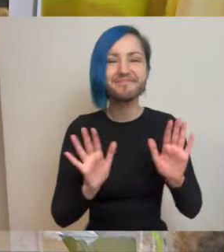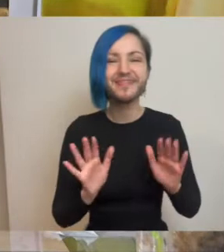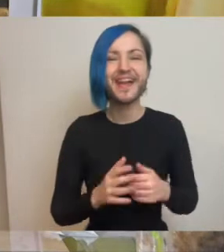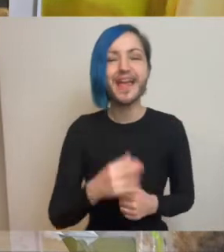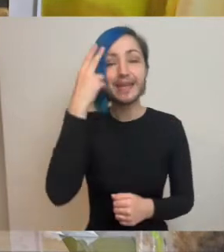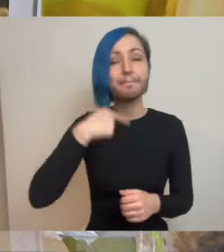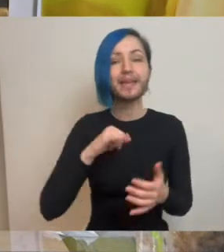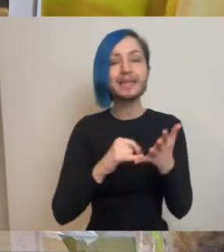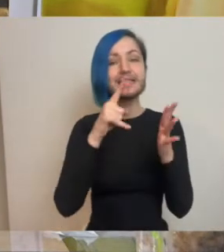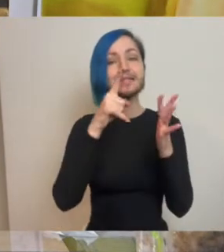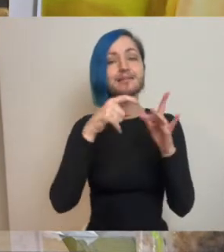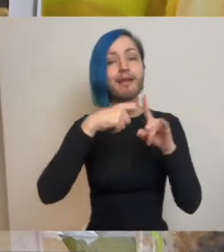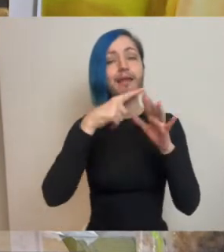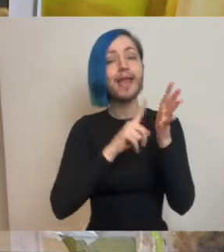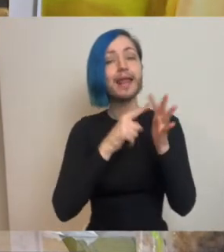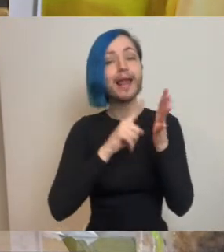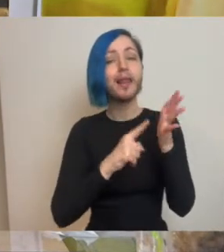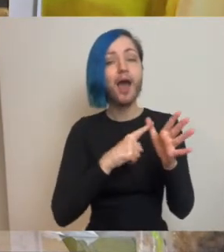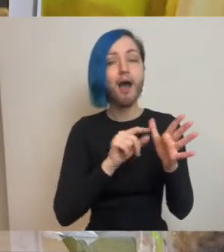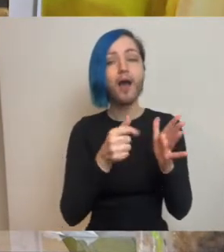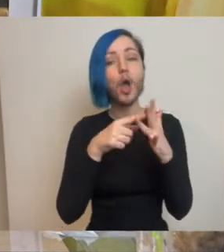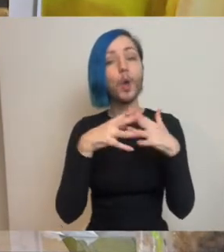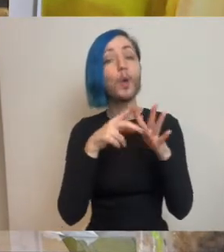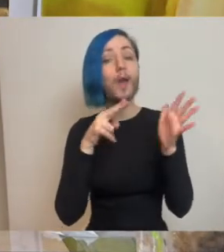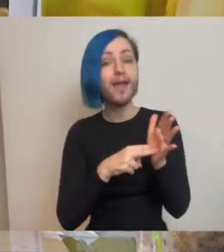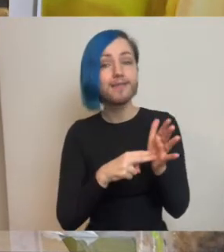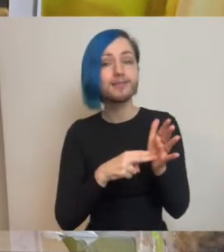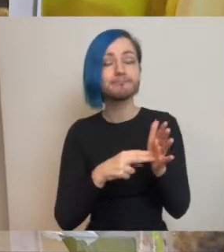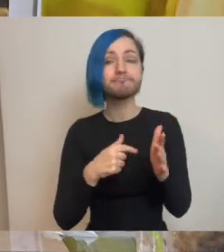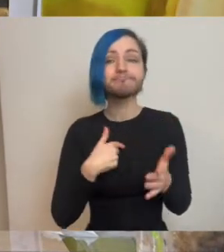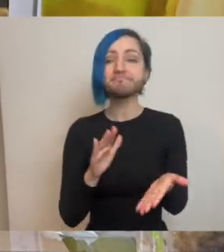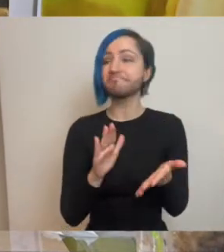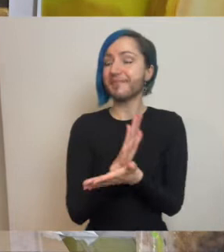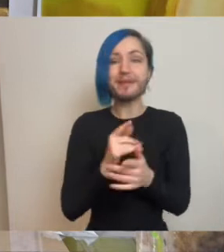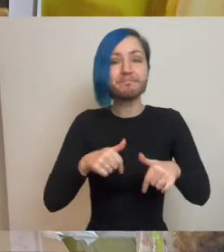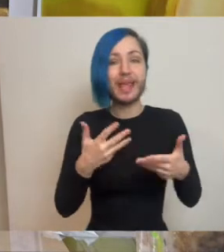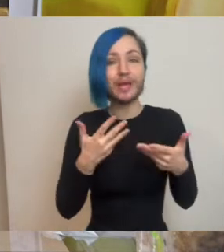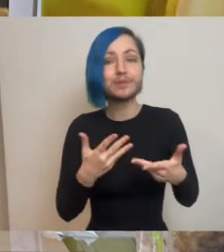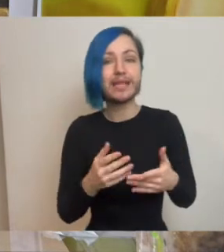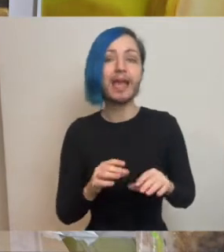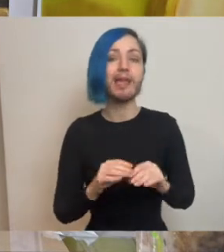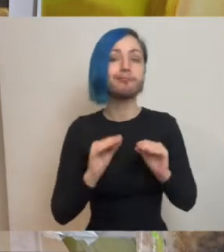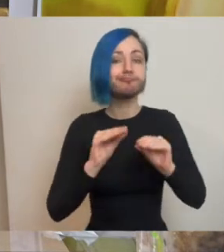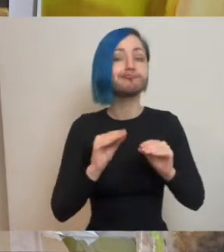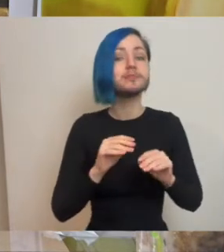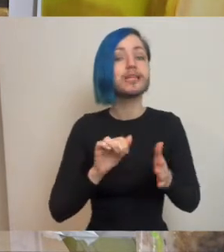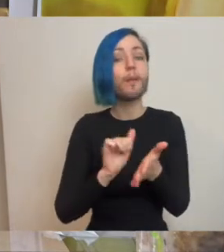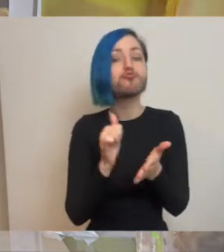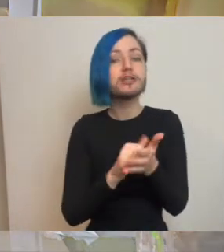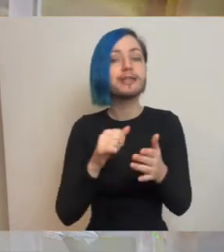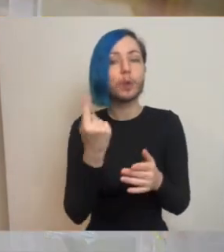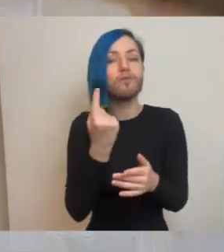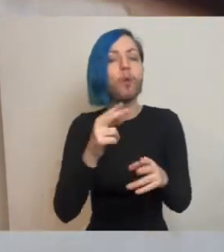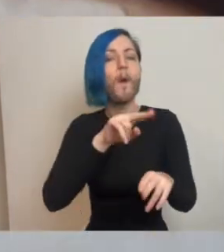Hi, my name is Sikelela Owen, and I am happy to be doing the printing for painters workshop